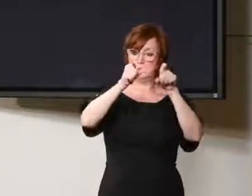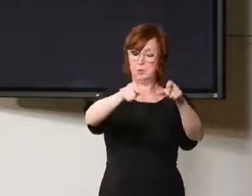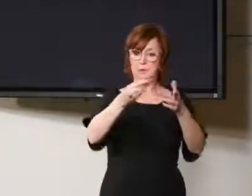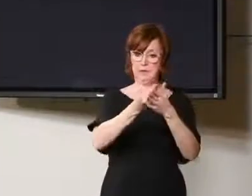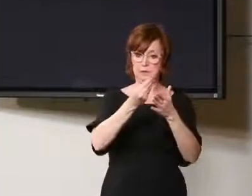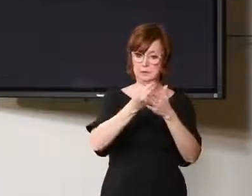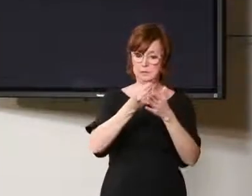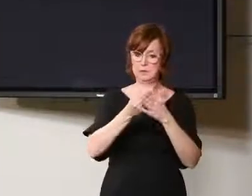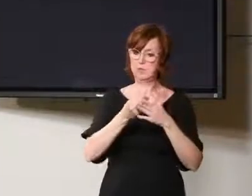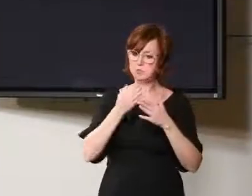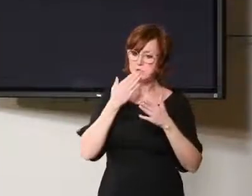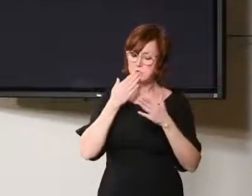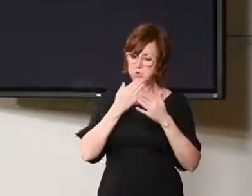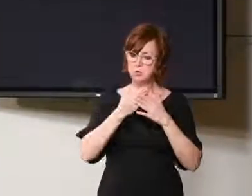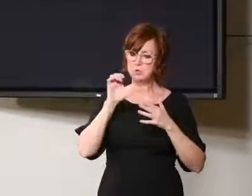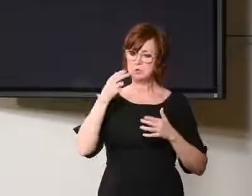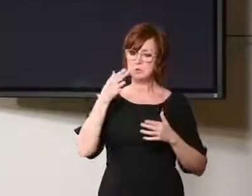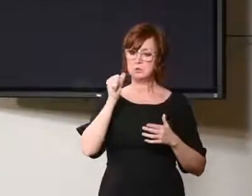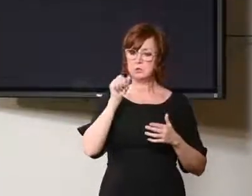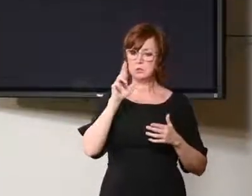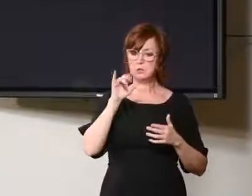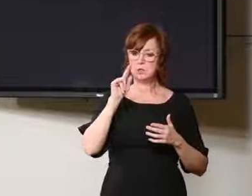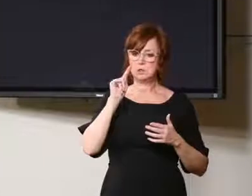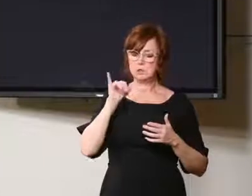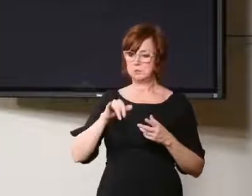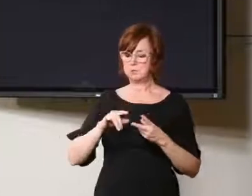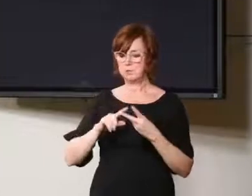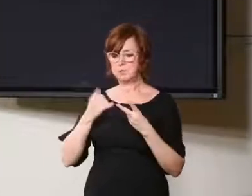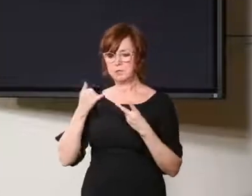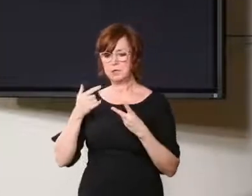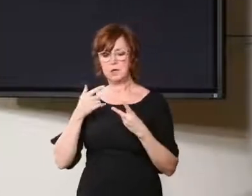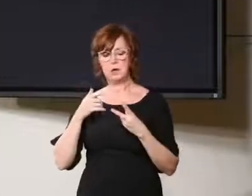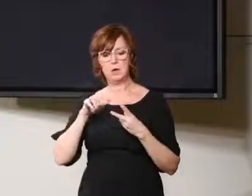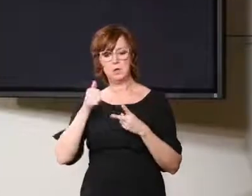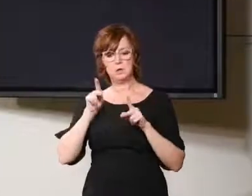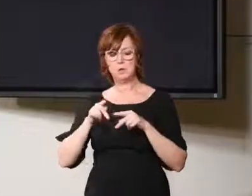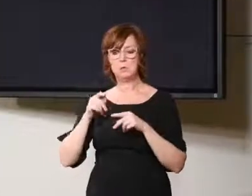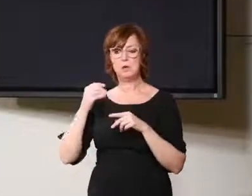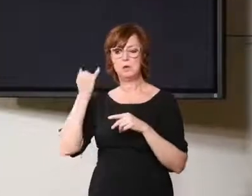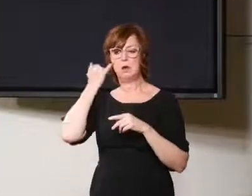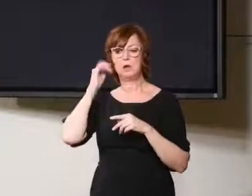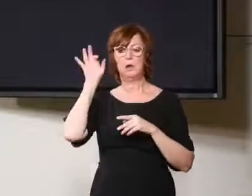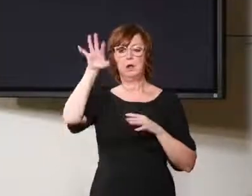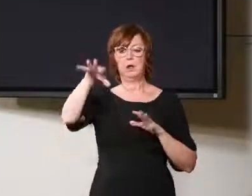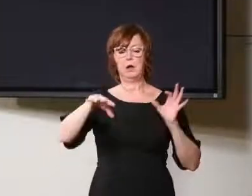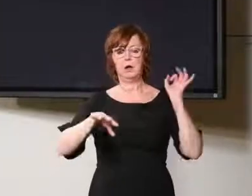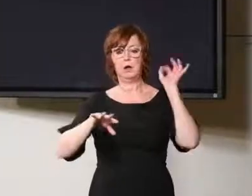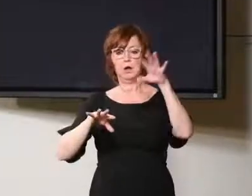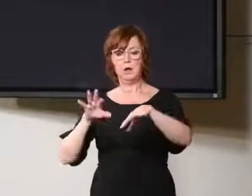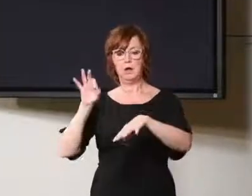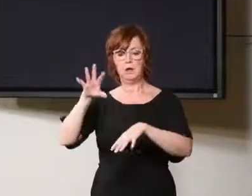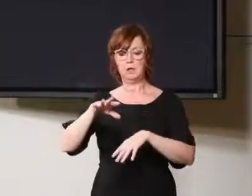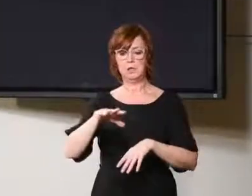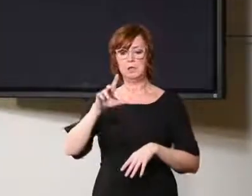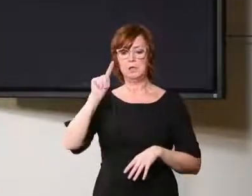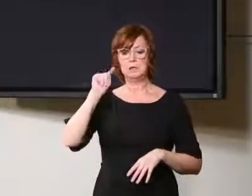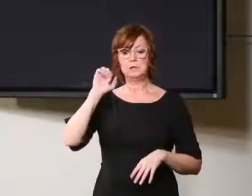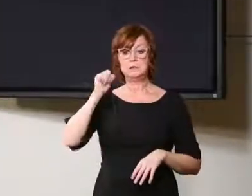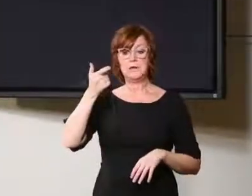to reverse the tax benefits that political parties get on that